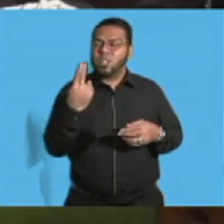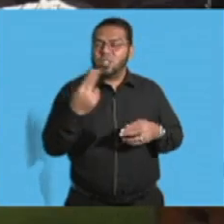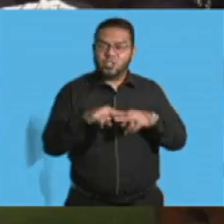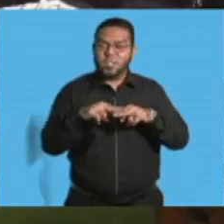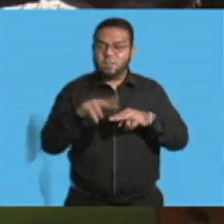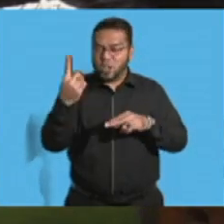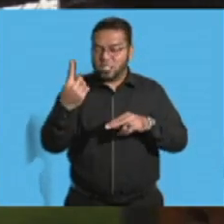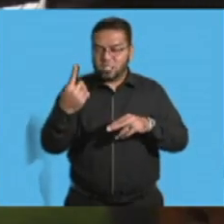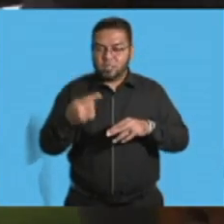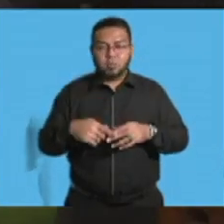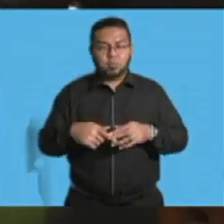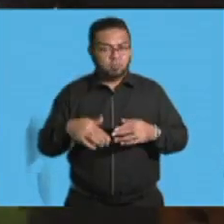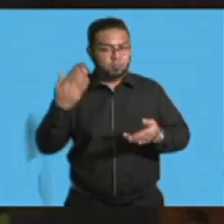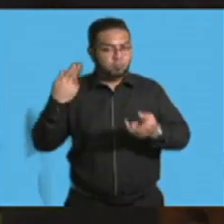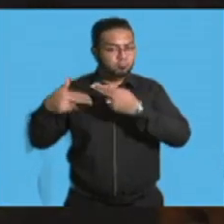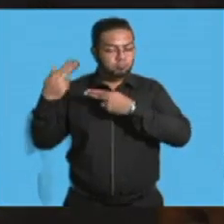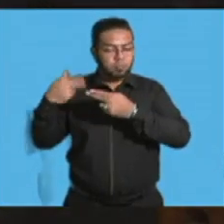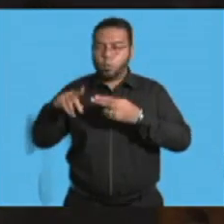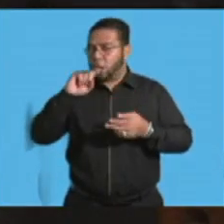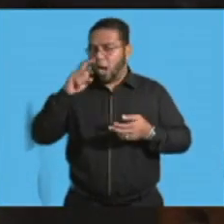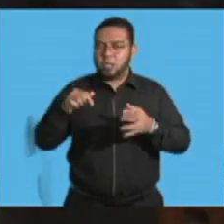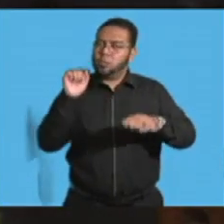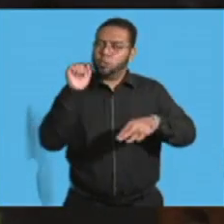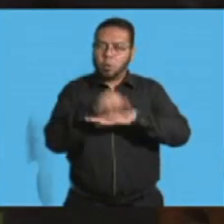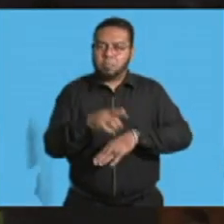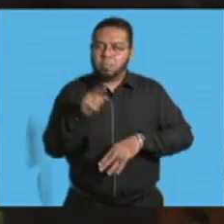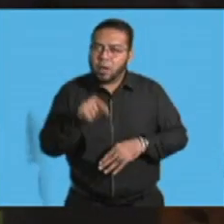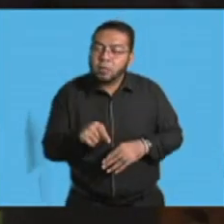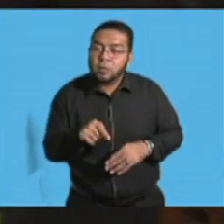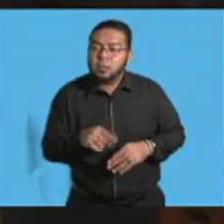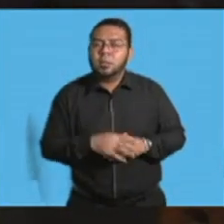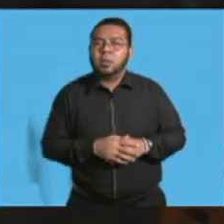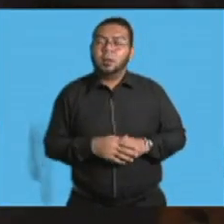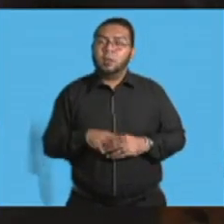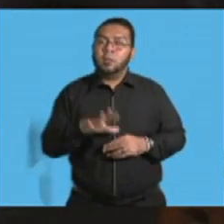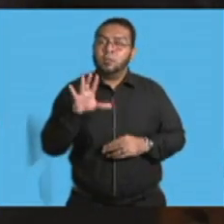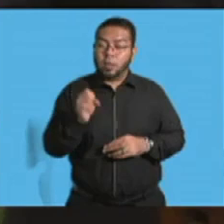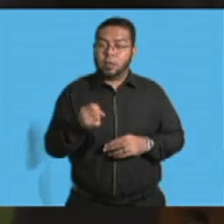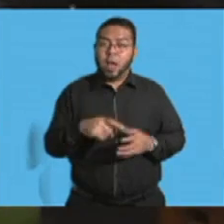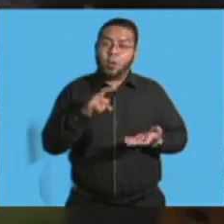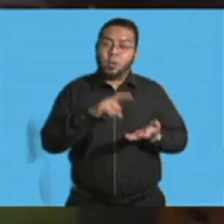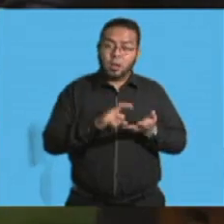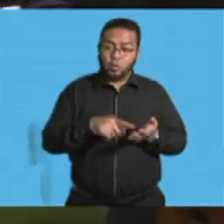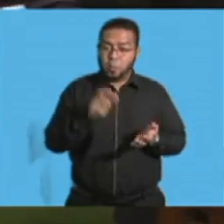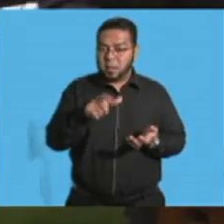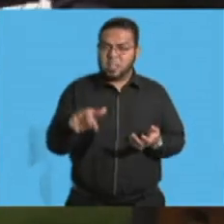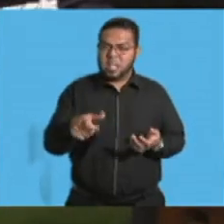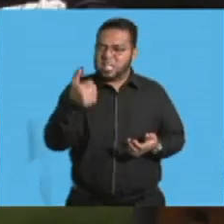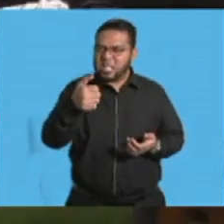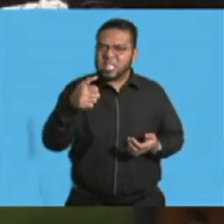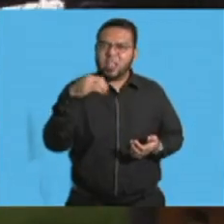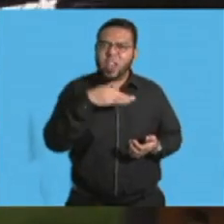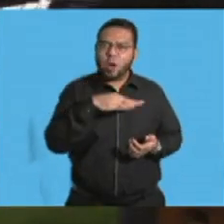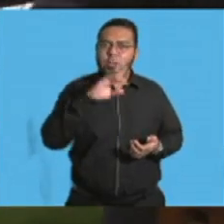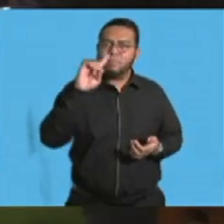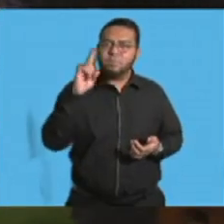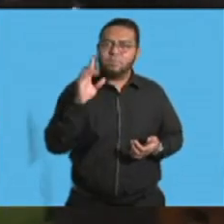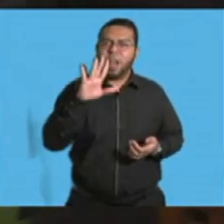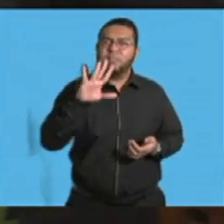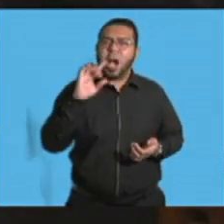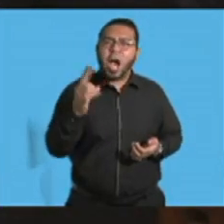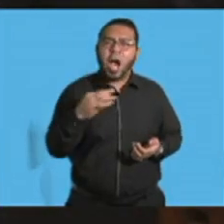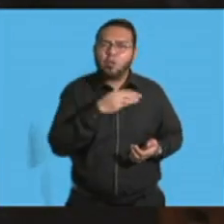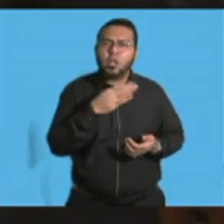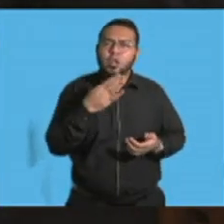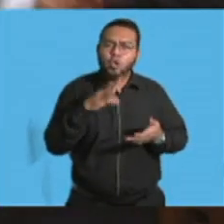Madam Speaker, and one that is hard to beat. Madam Speaker, the opposition stated that our debt to person is $6,500. This is not fully true,